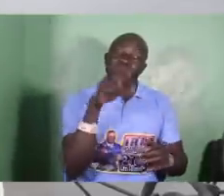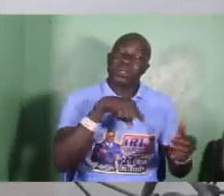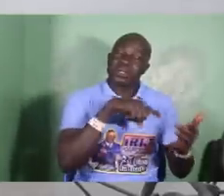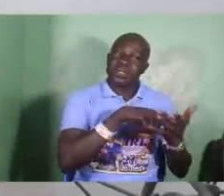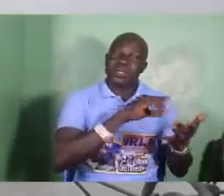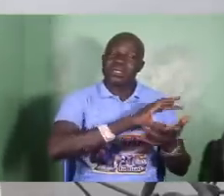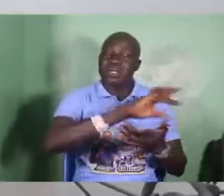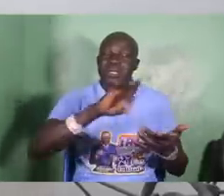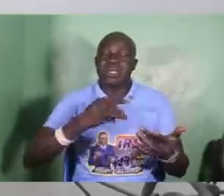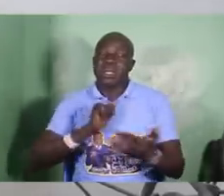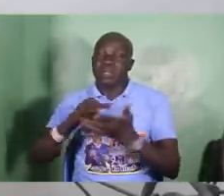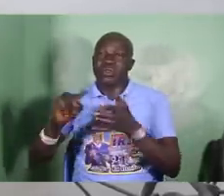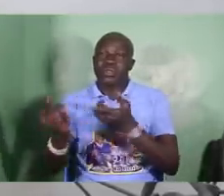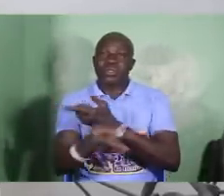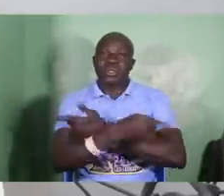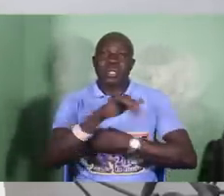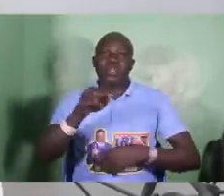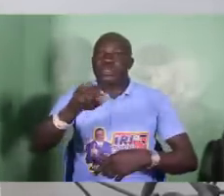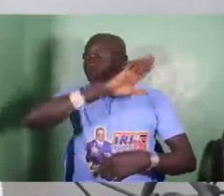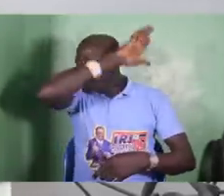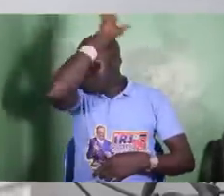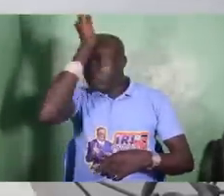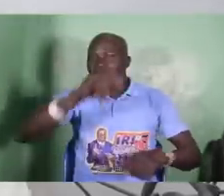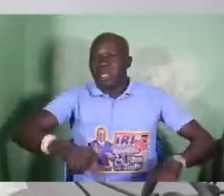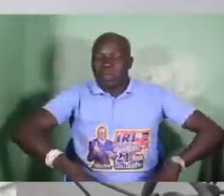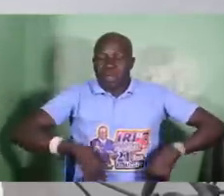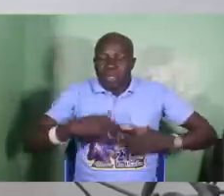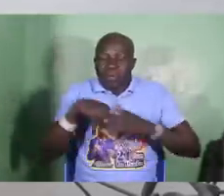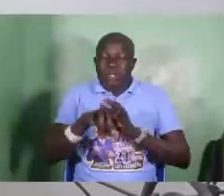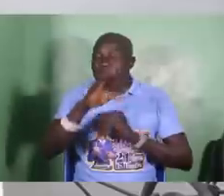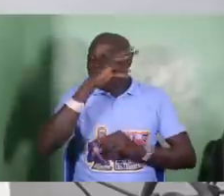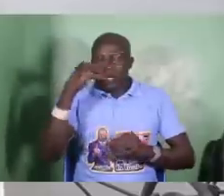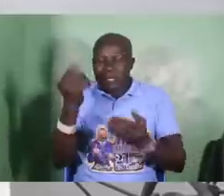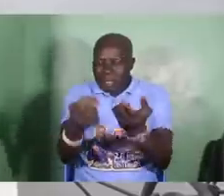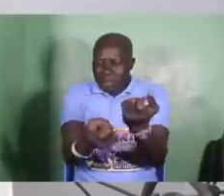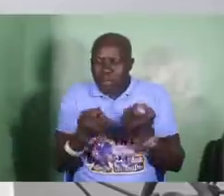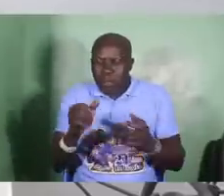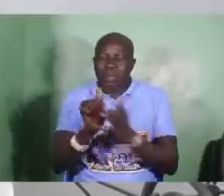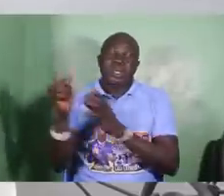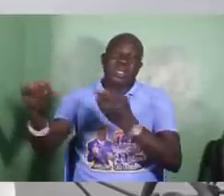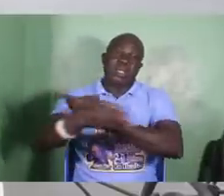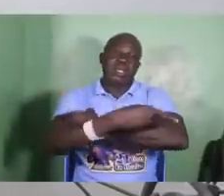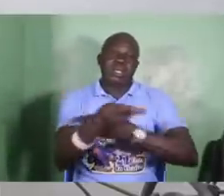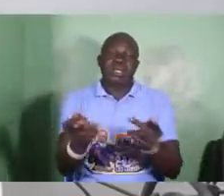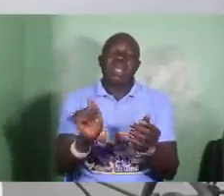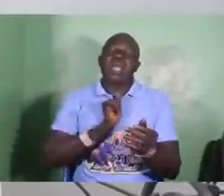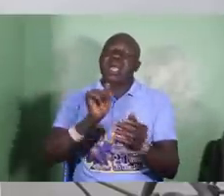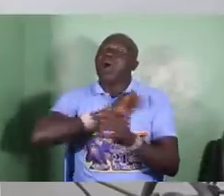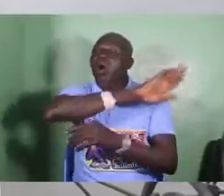way. As from today onward, you will never live in the desert again.